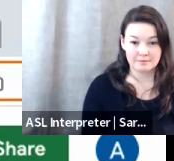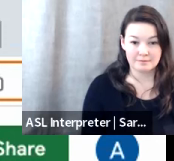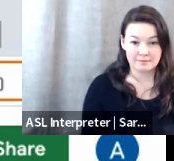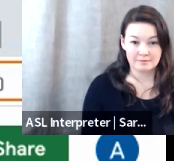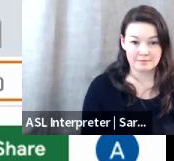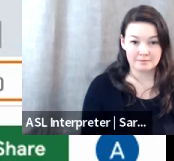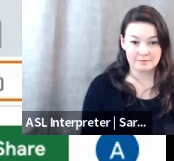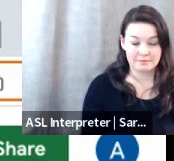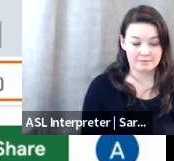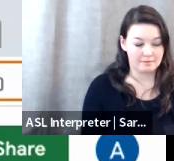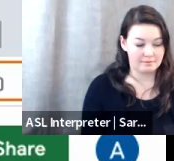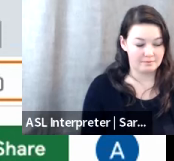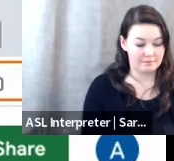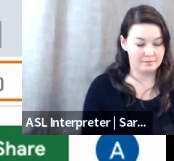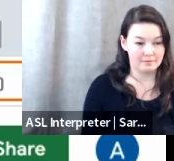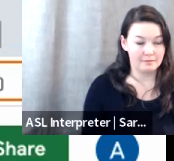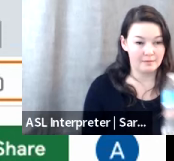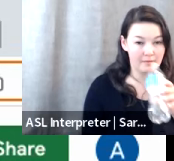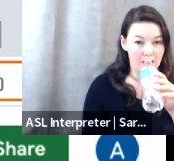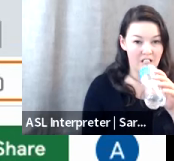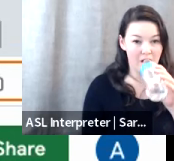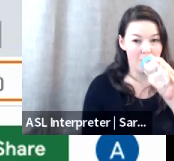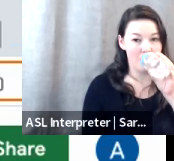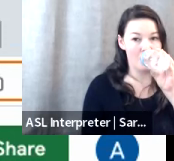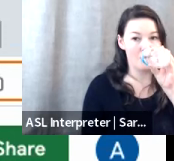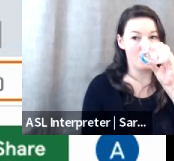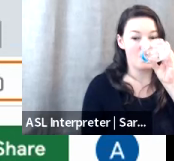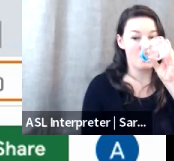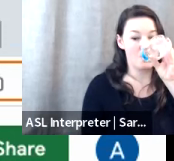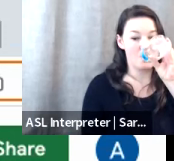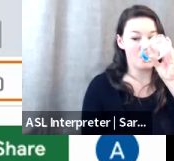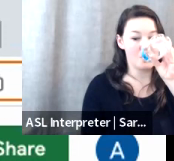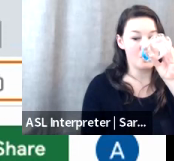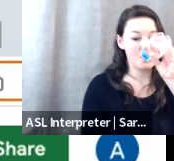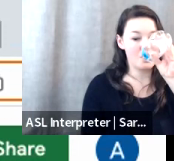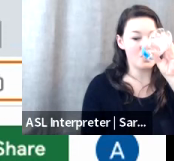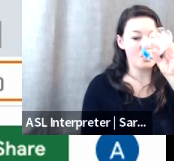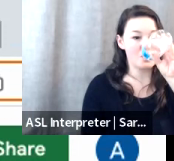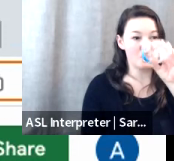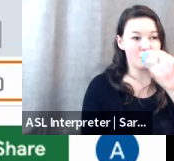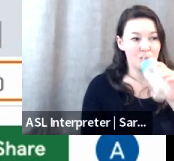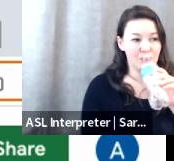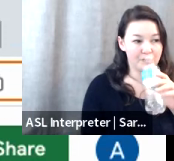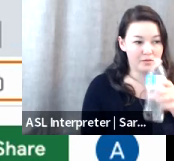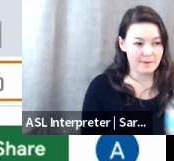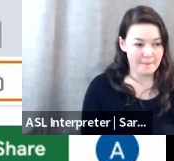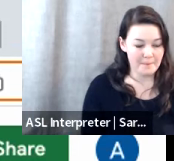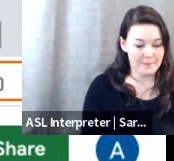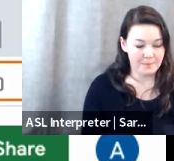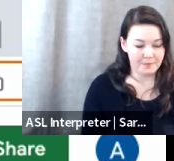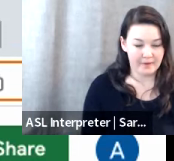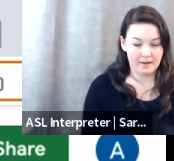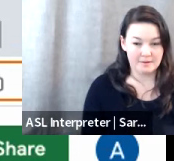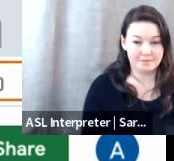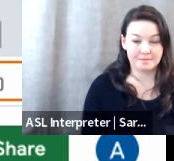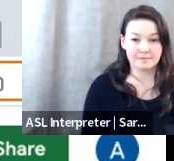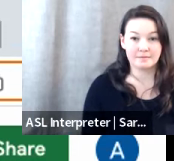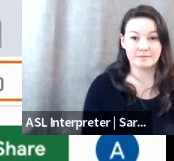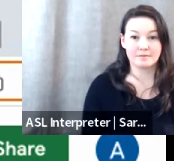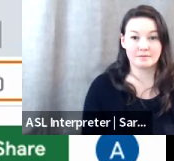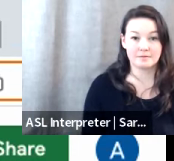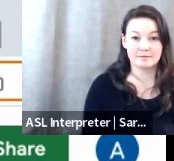tipo de reembolso para personas que ya están recibiendo en ese oficio y queremos pagarles más. O sea,